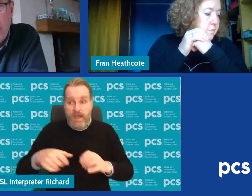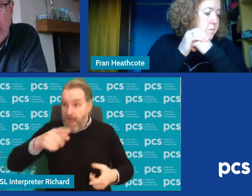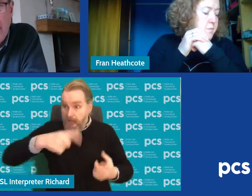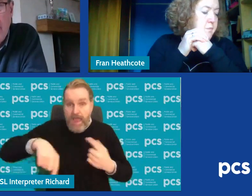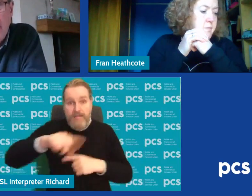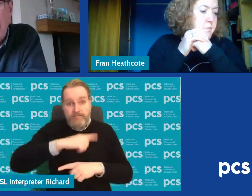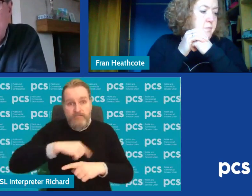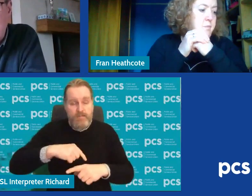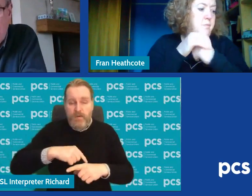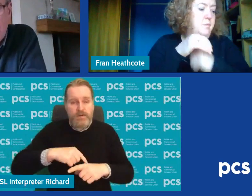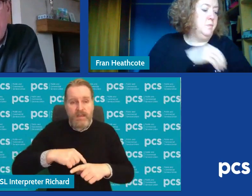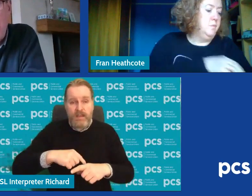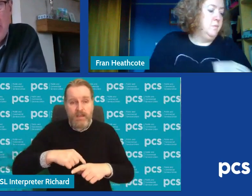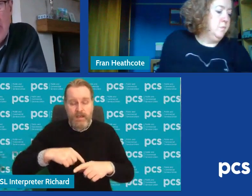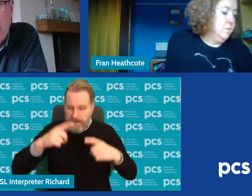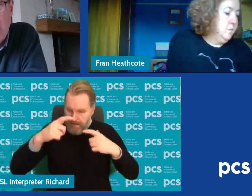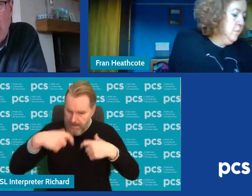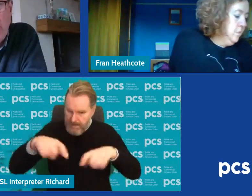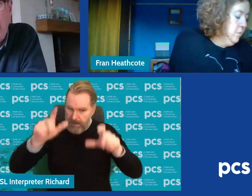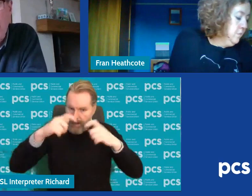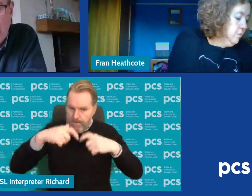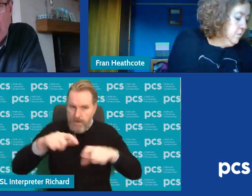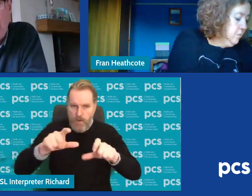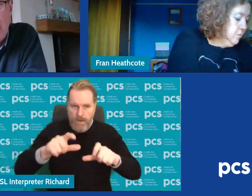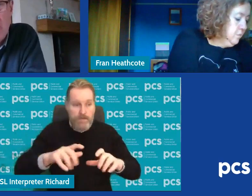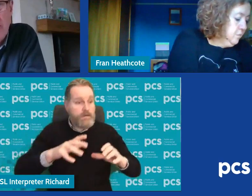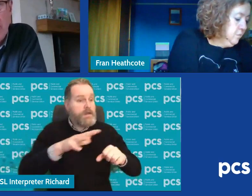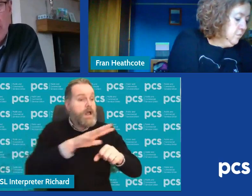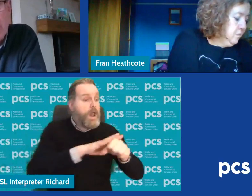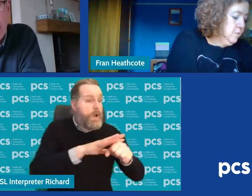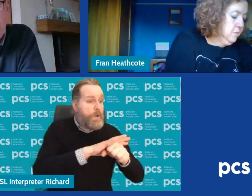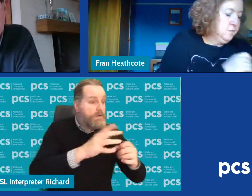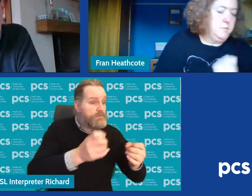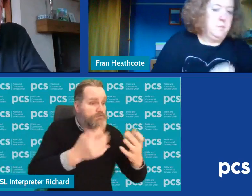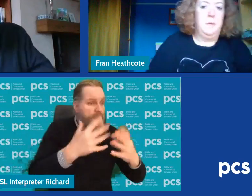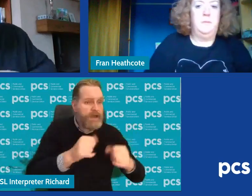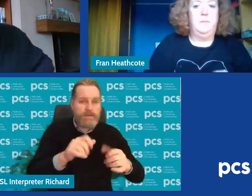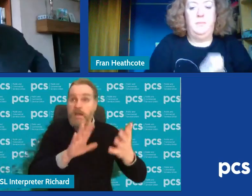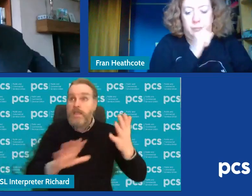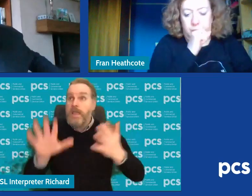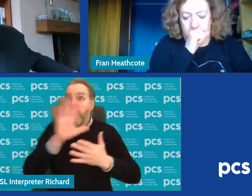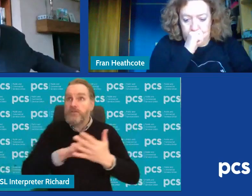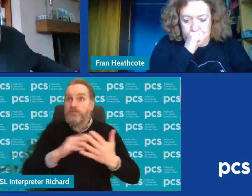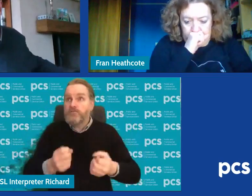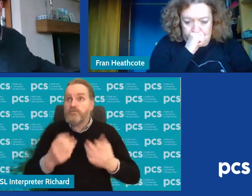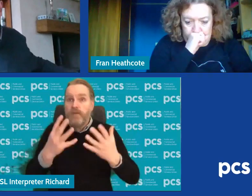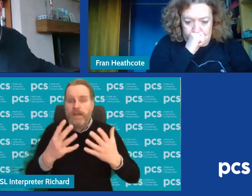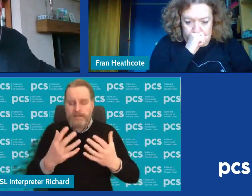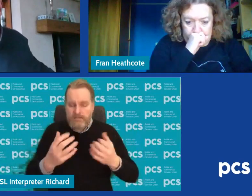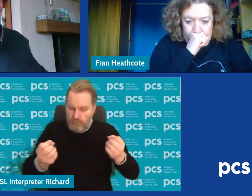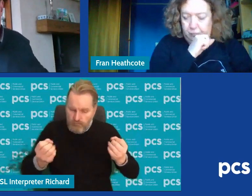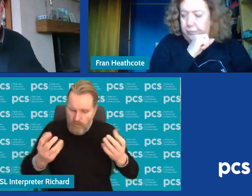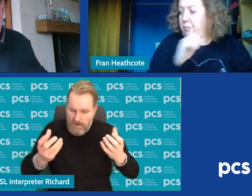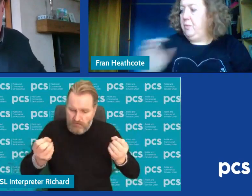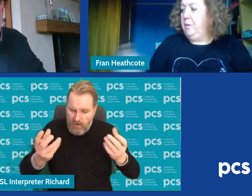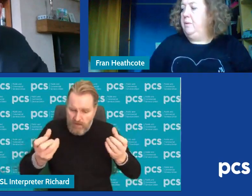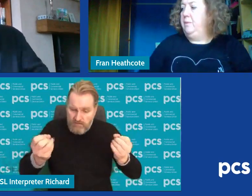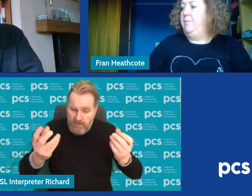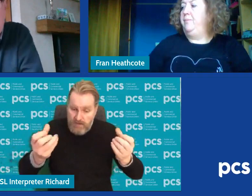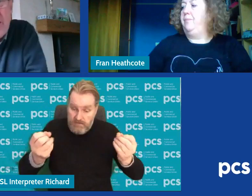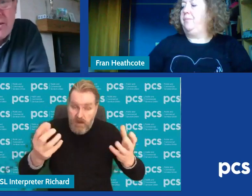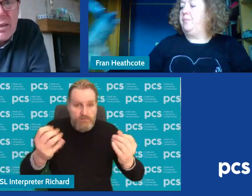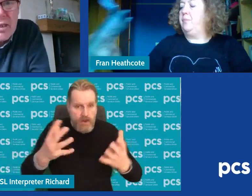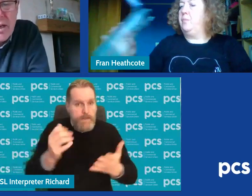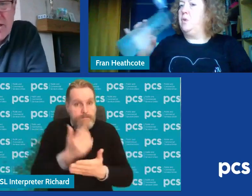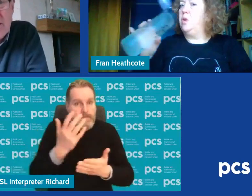not go in vain. Let's keep the targeted action going, and a big shout out to everyone on strike this week and the next few weeks. And let's make sure that the next